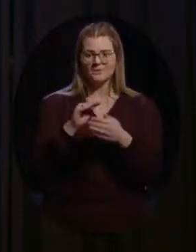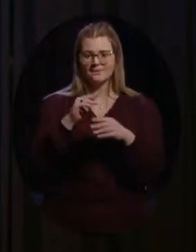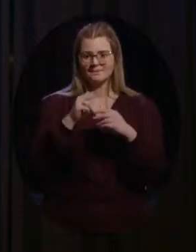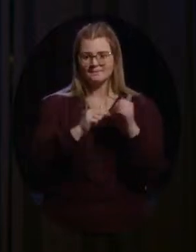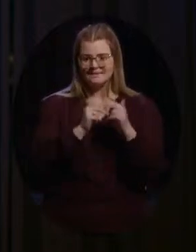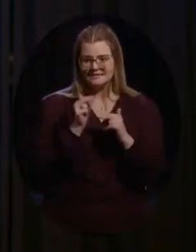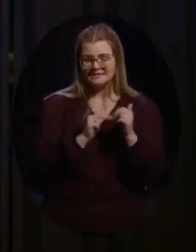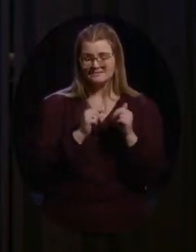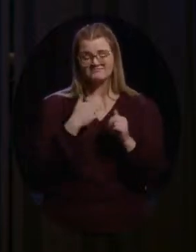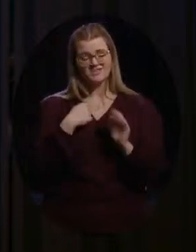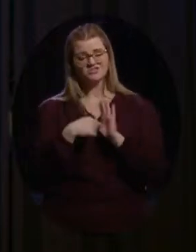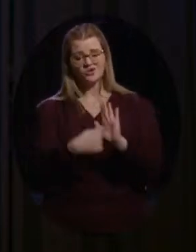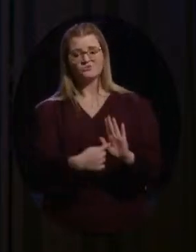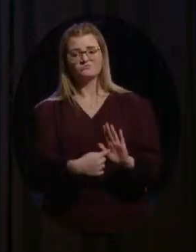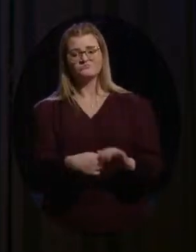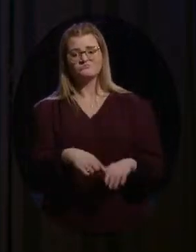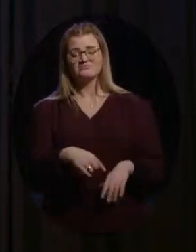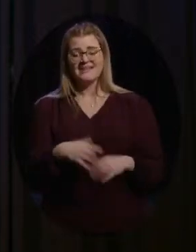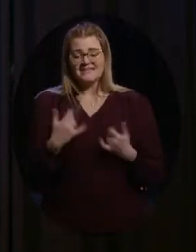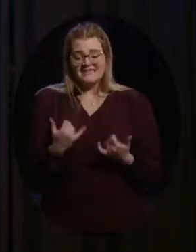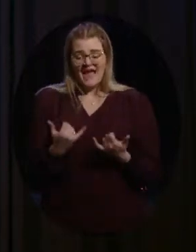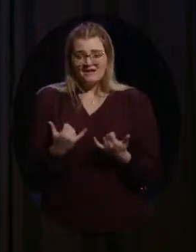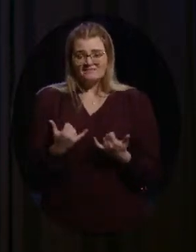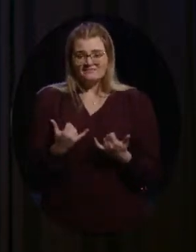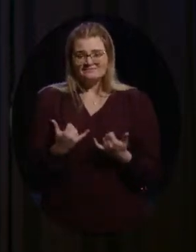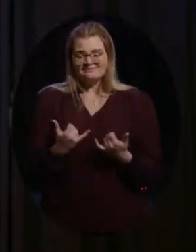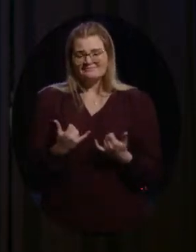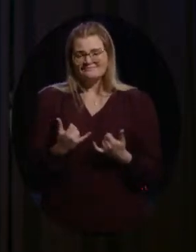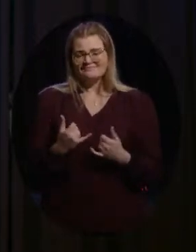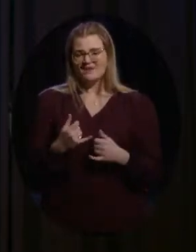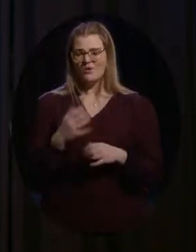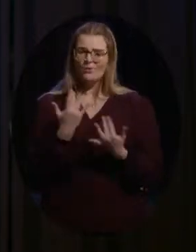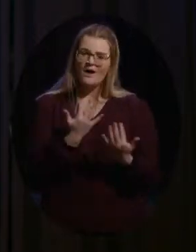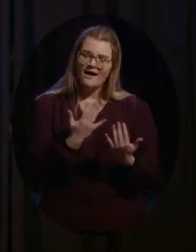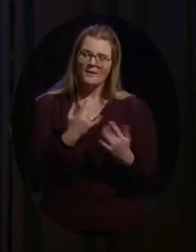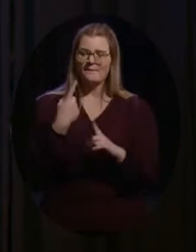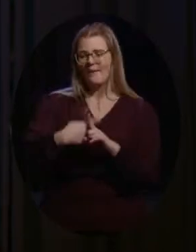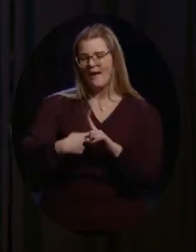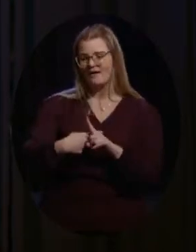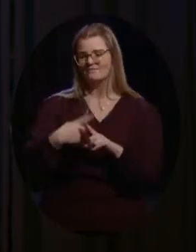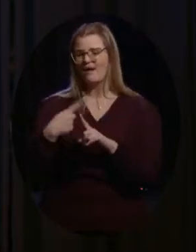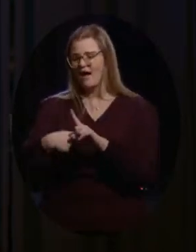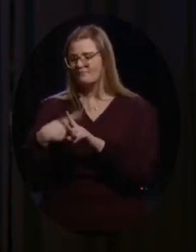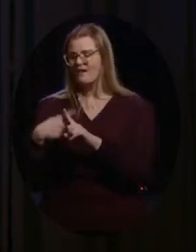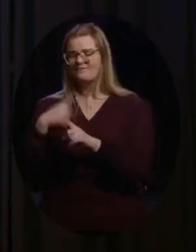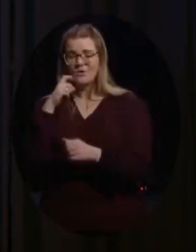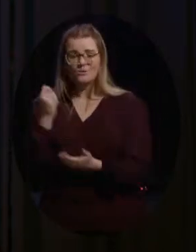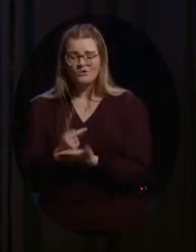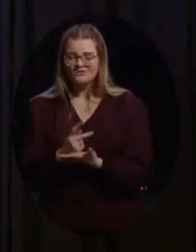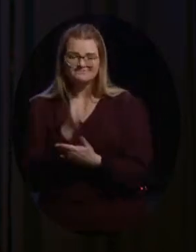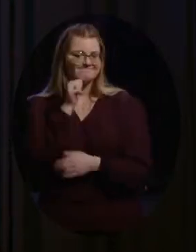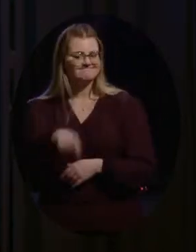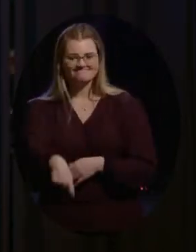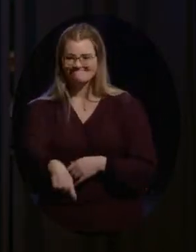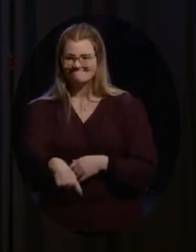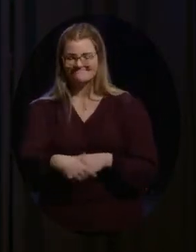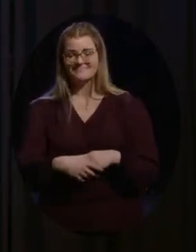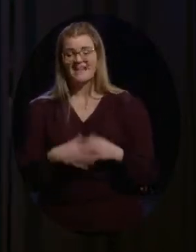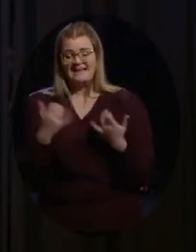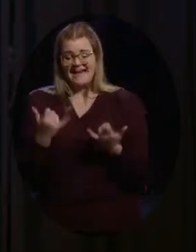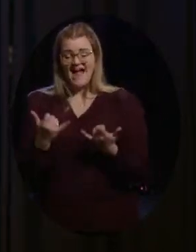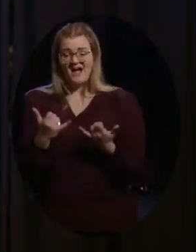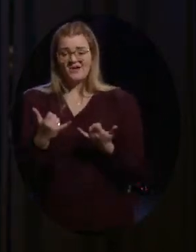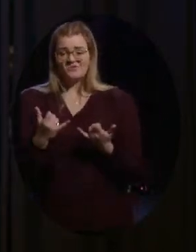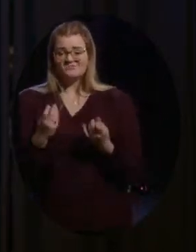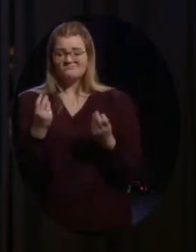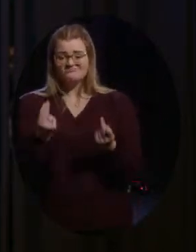shows. Now, you will no longer have to wait a month after month for approval. In fact, now,